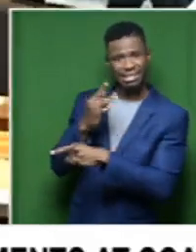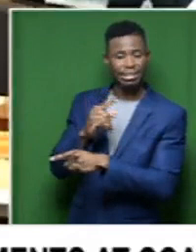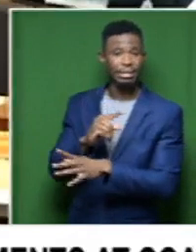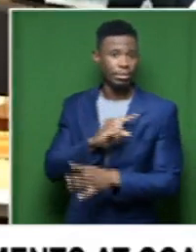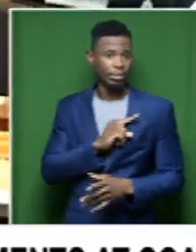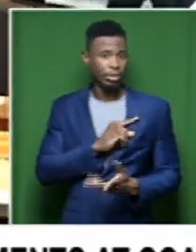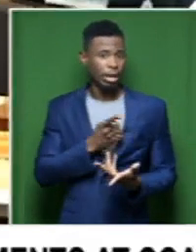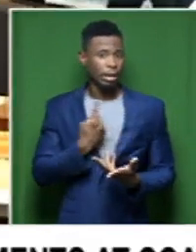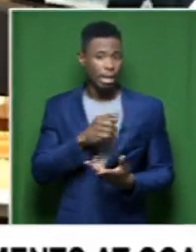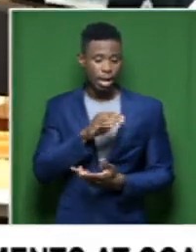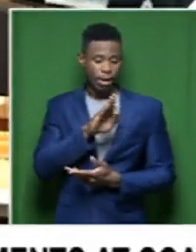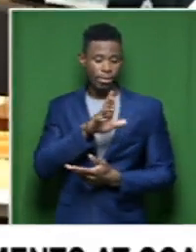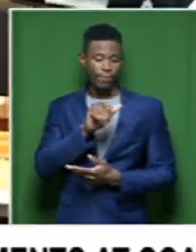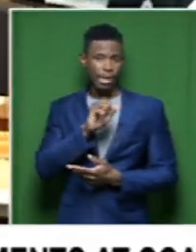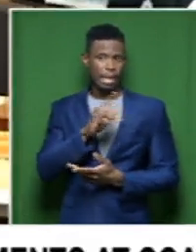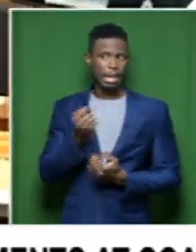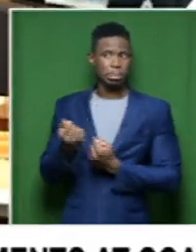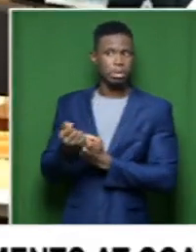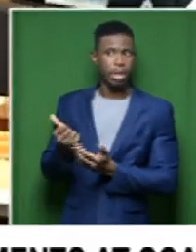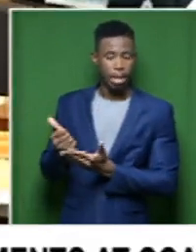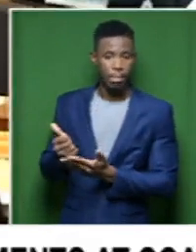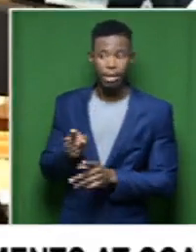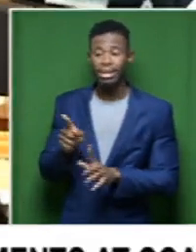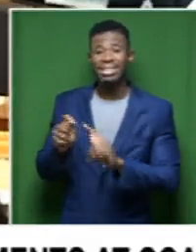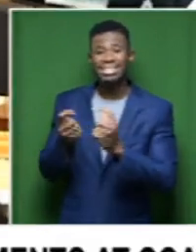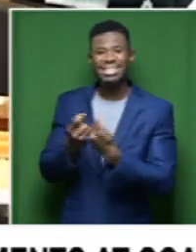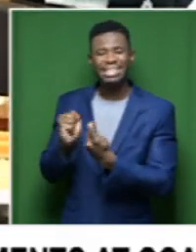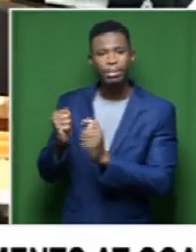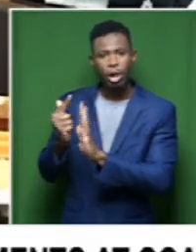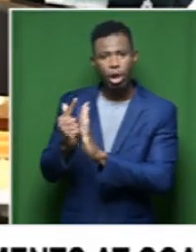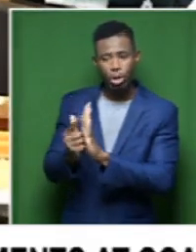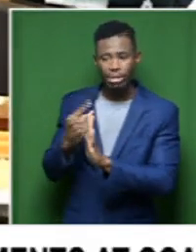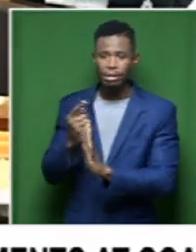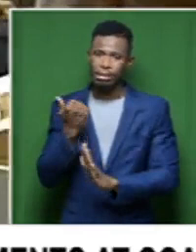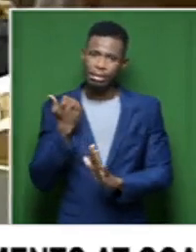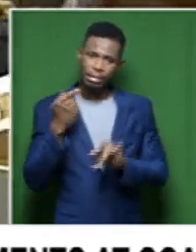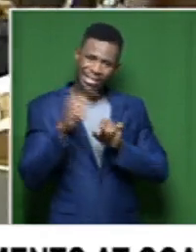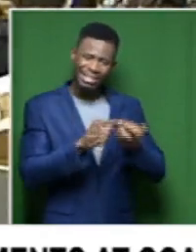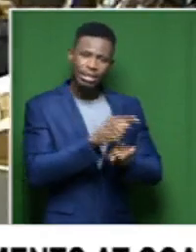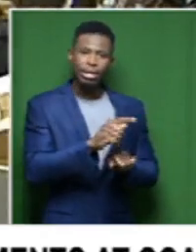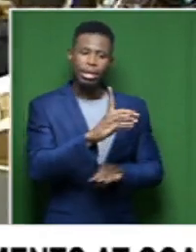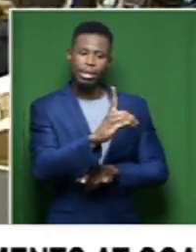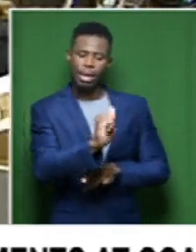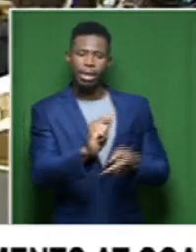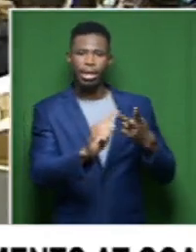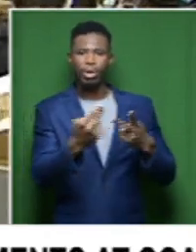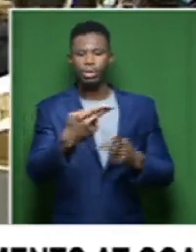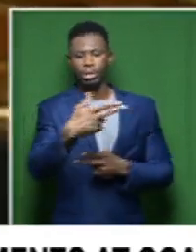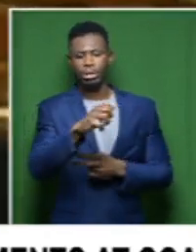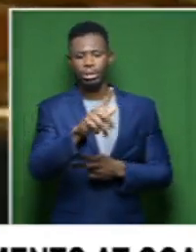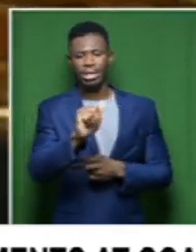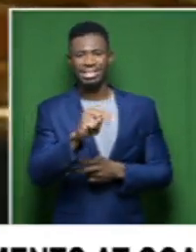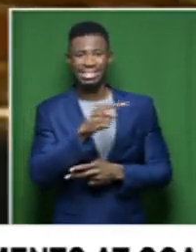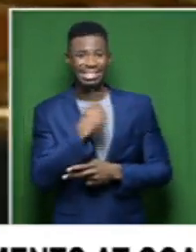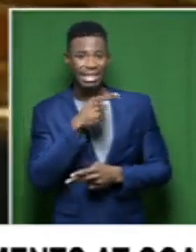their submissions, Zuma's legal team has accused the DA and the Helen Suzman Foundation of using the courts to